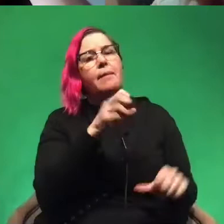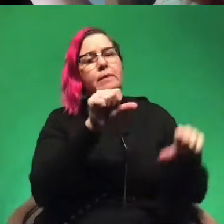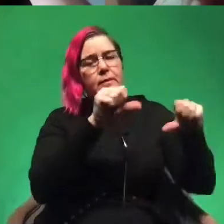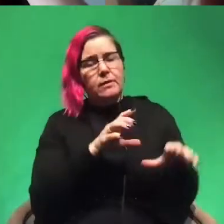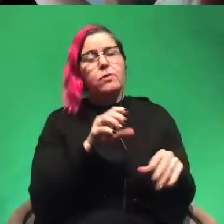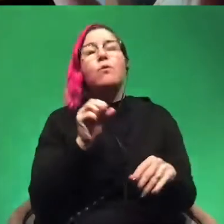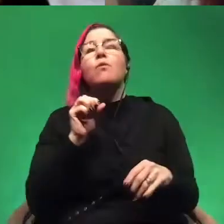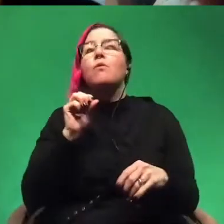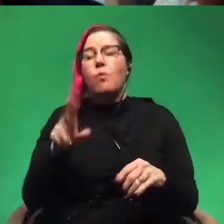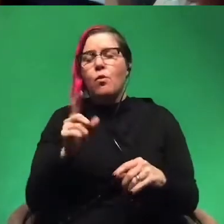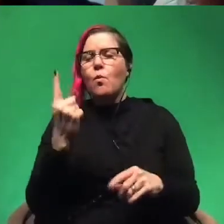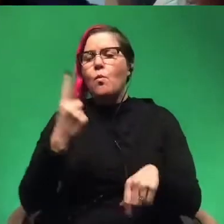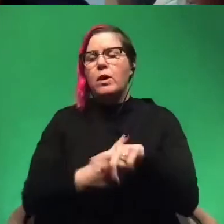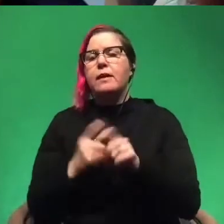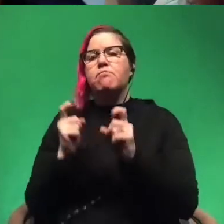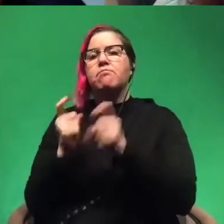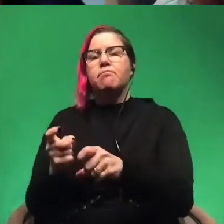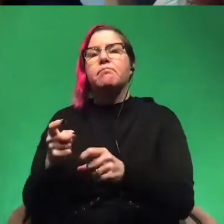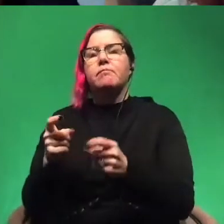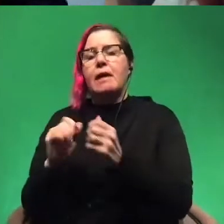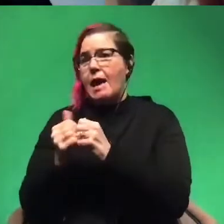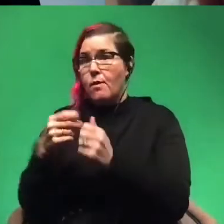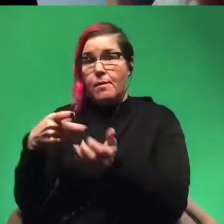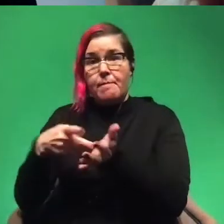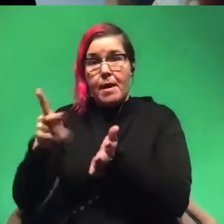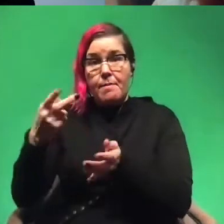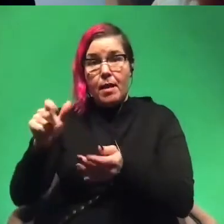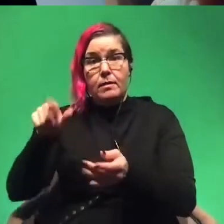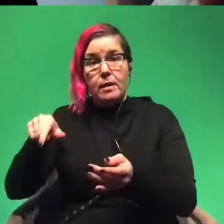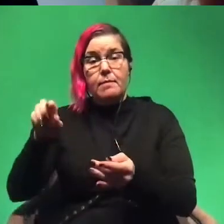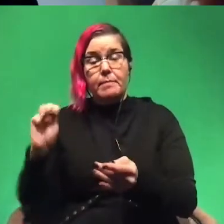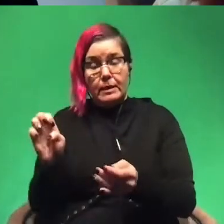patreon.com/skypeascientist or make one-time donations to